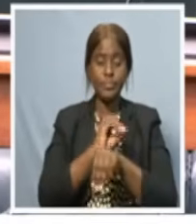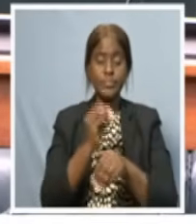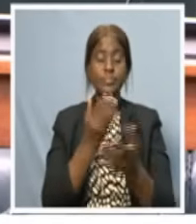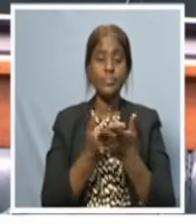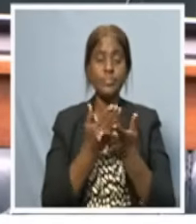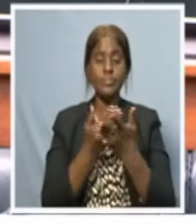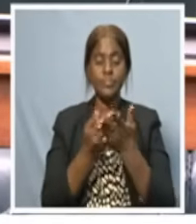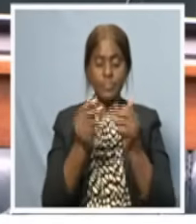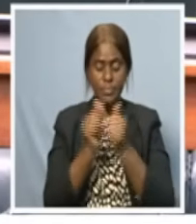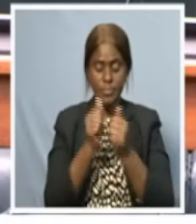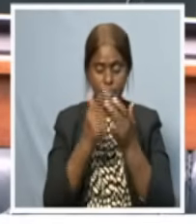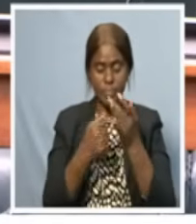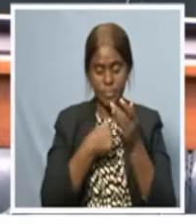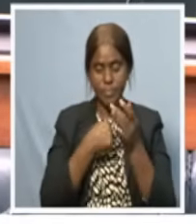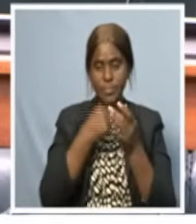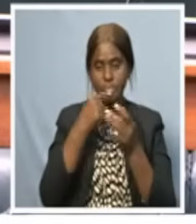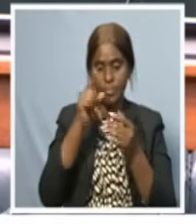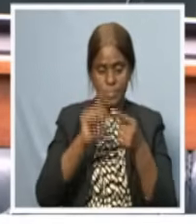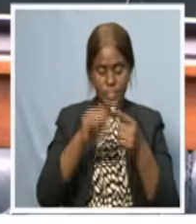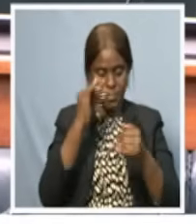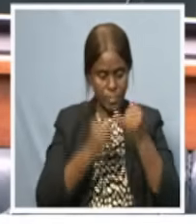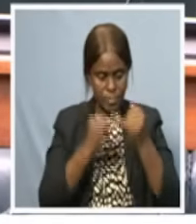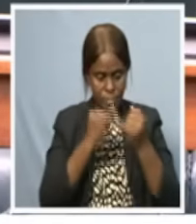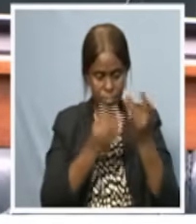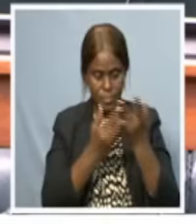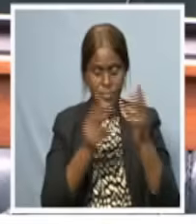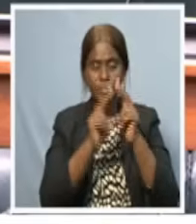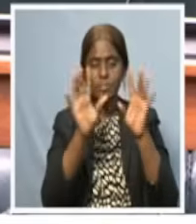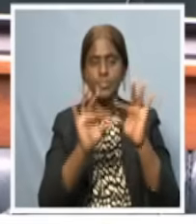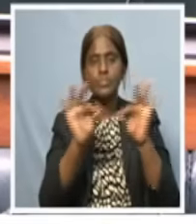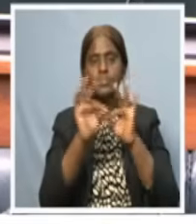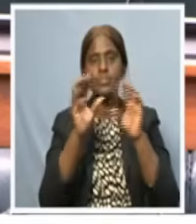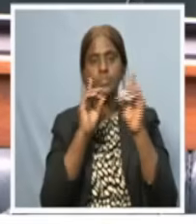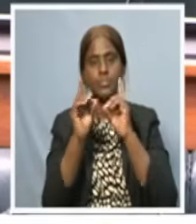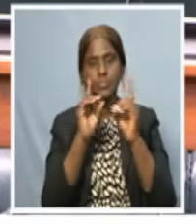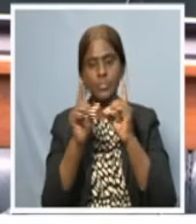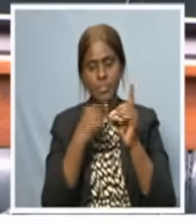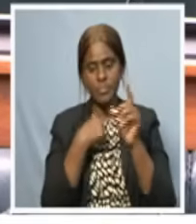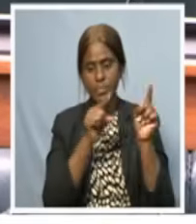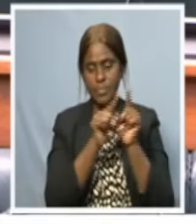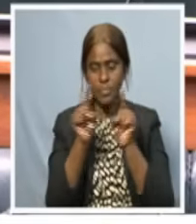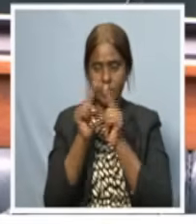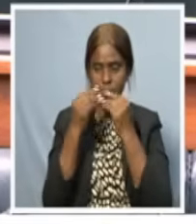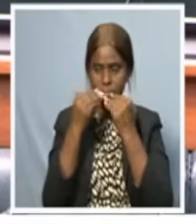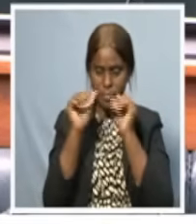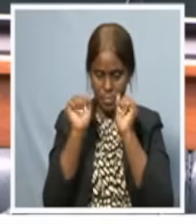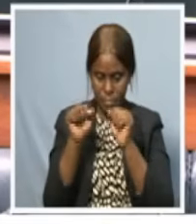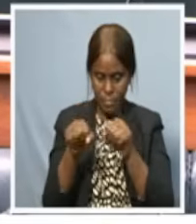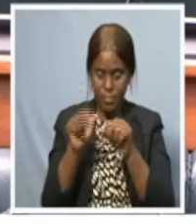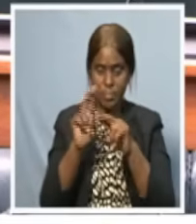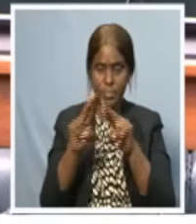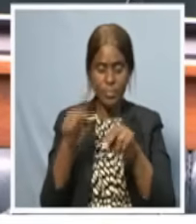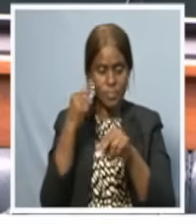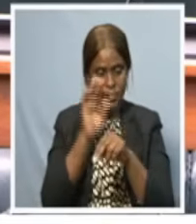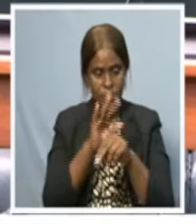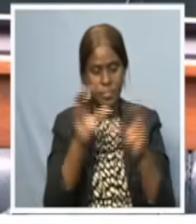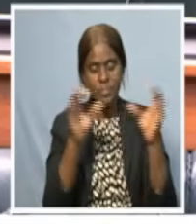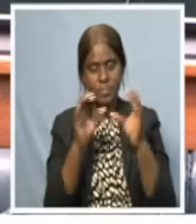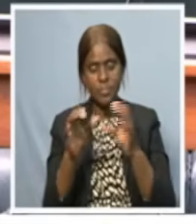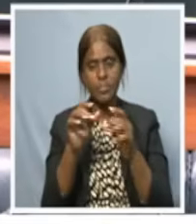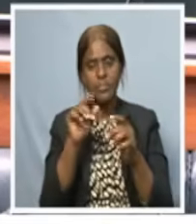opportunity, indeed, as I said, to wind up this very important debate. And I also thank the able chairperson of the